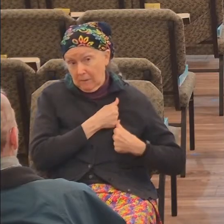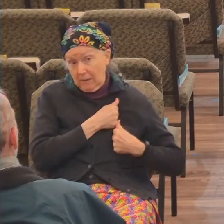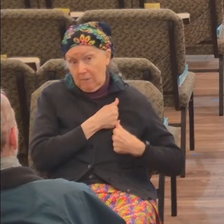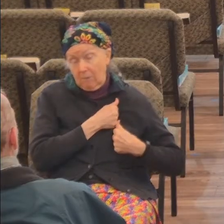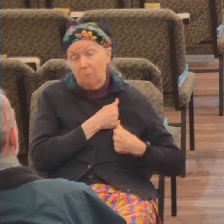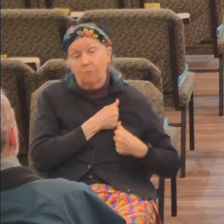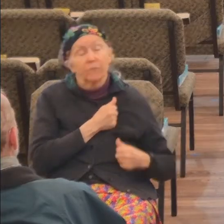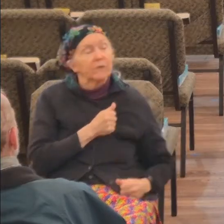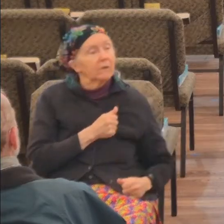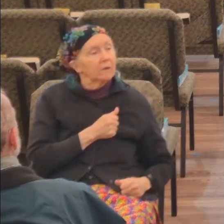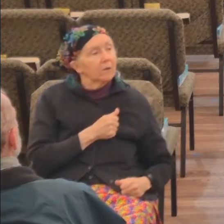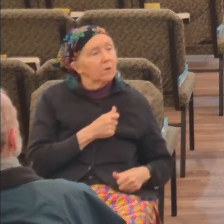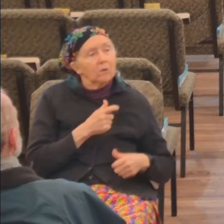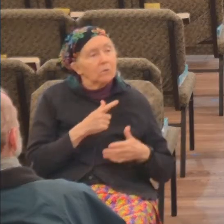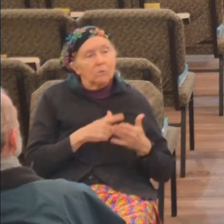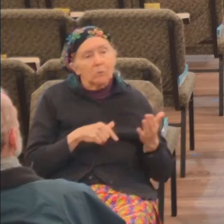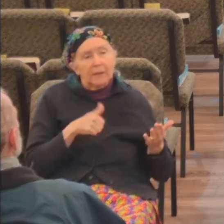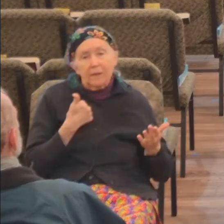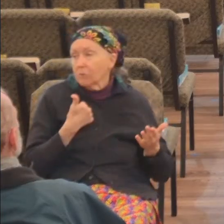What else?